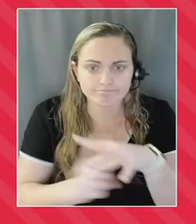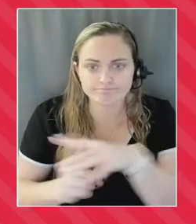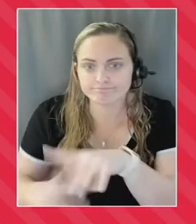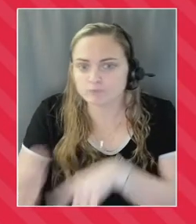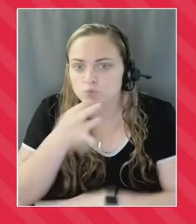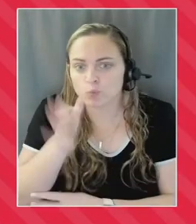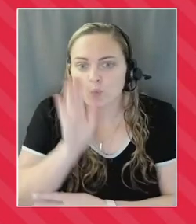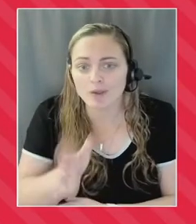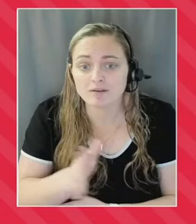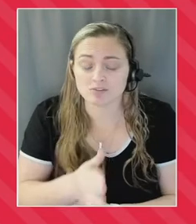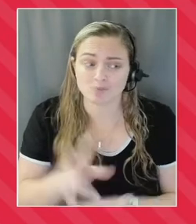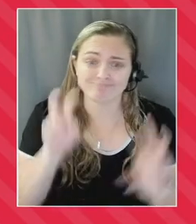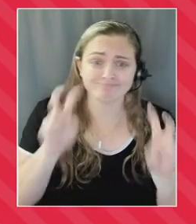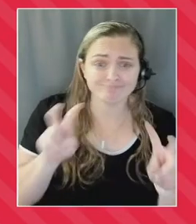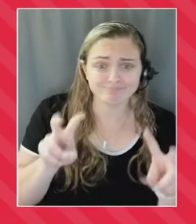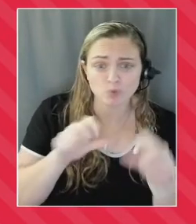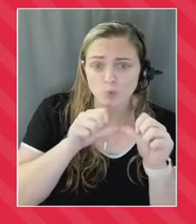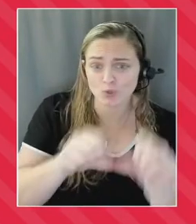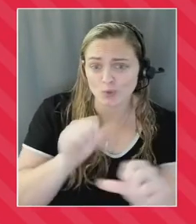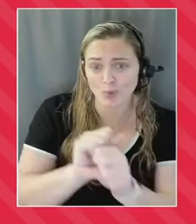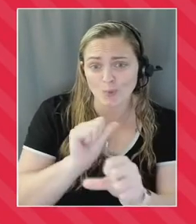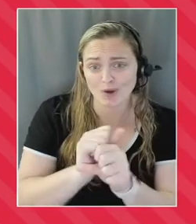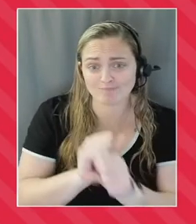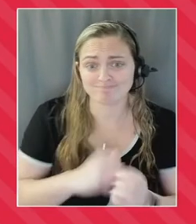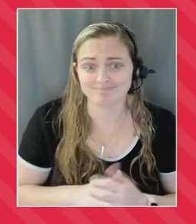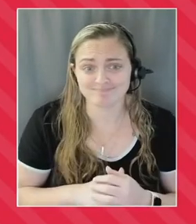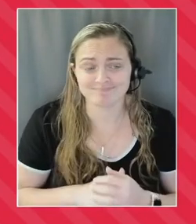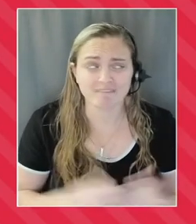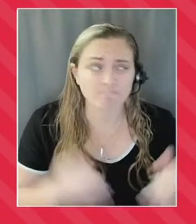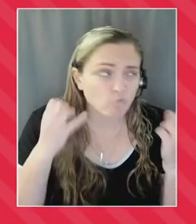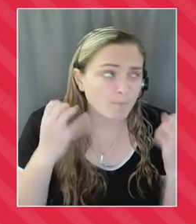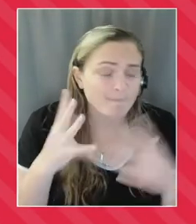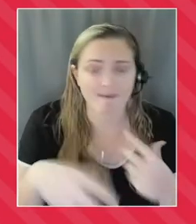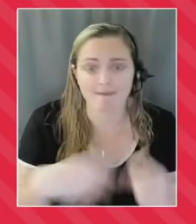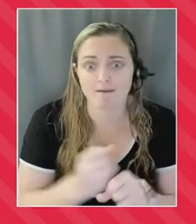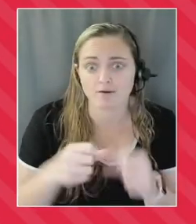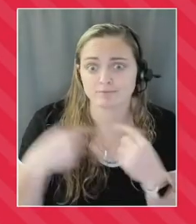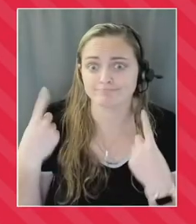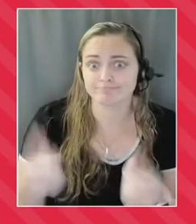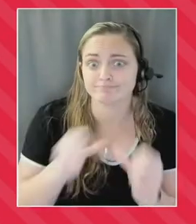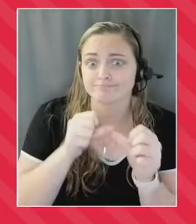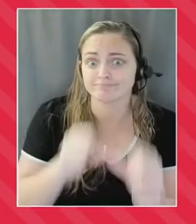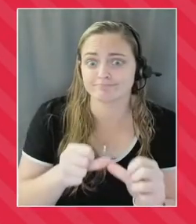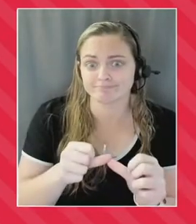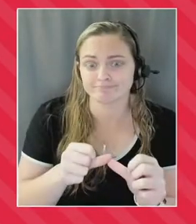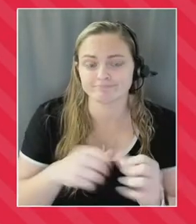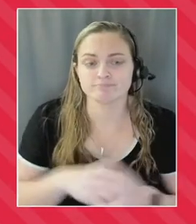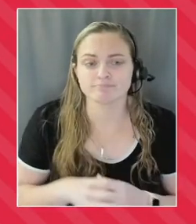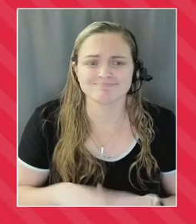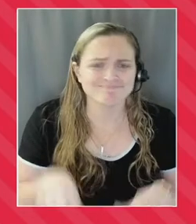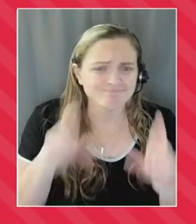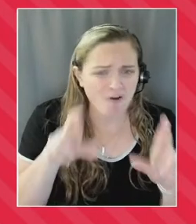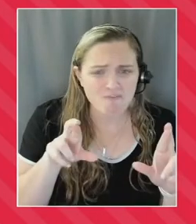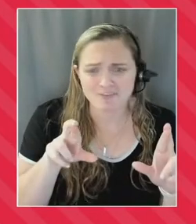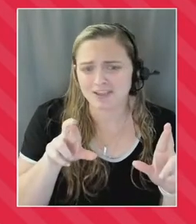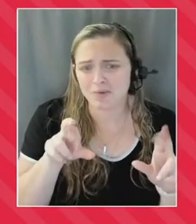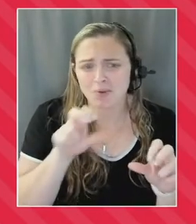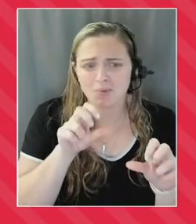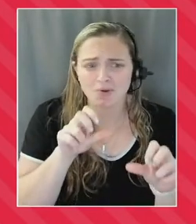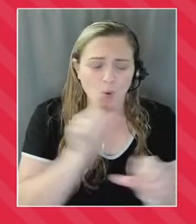forward to continuing our work for many, many years. And hopefully we'll work ourselves out of a